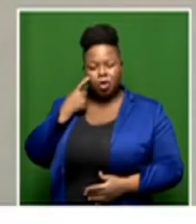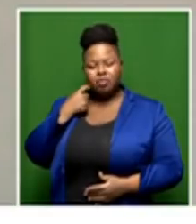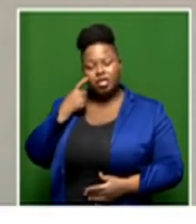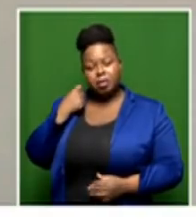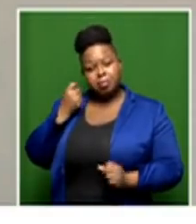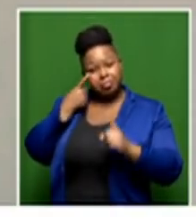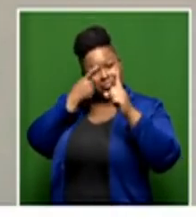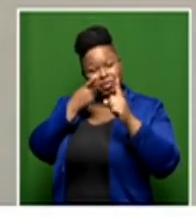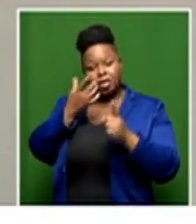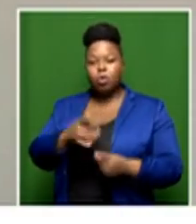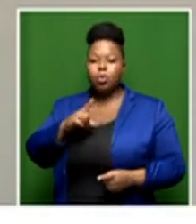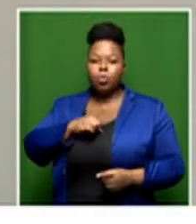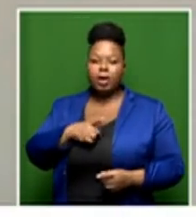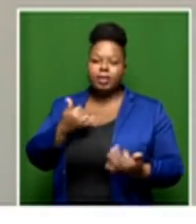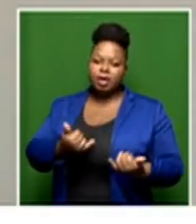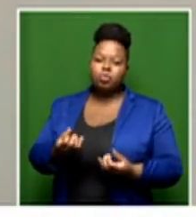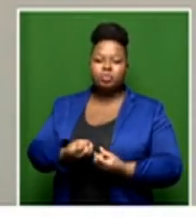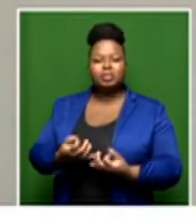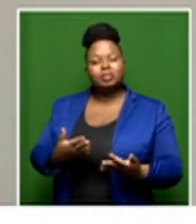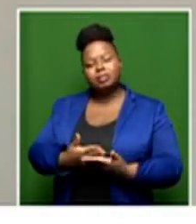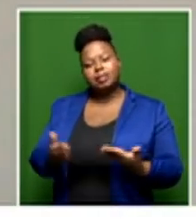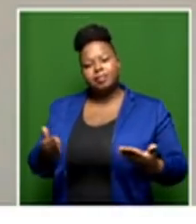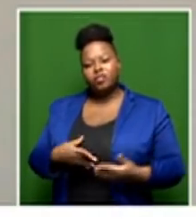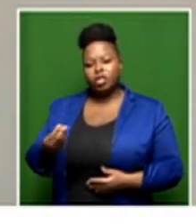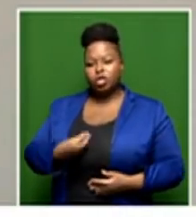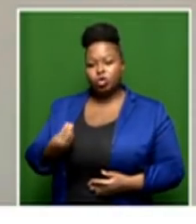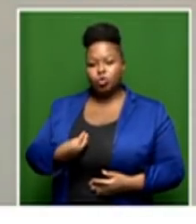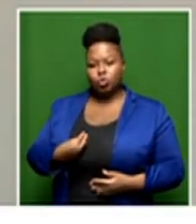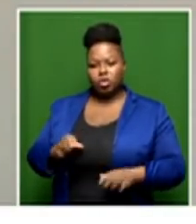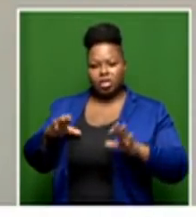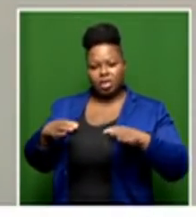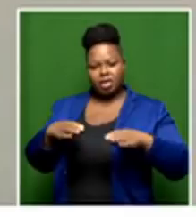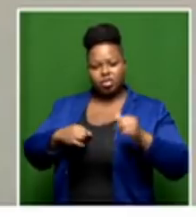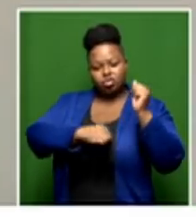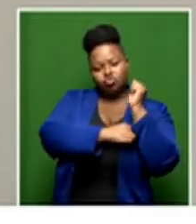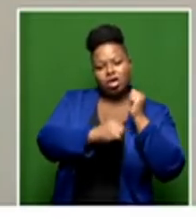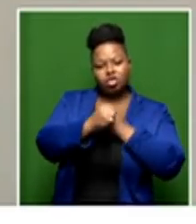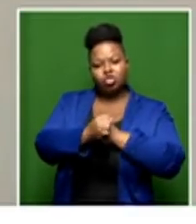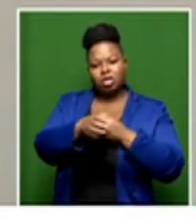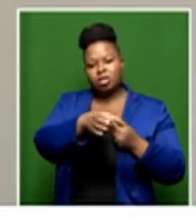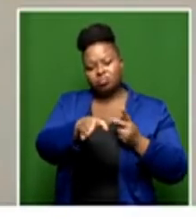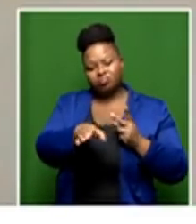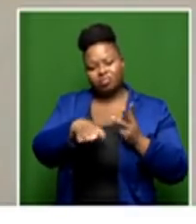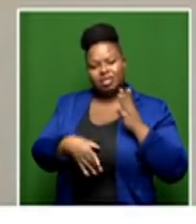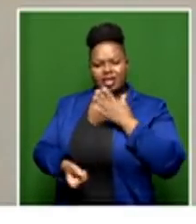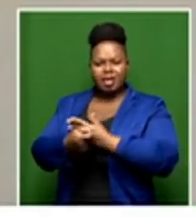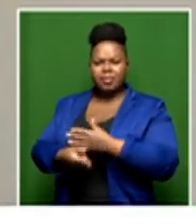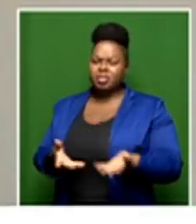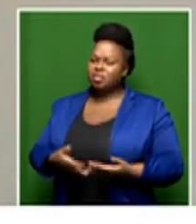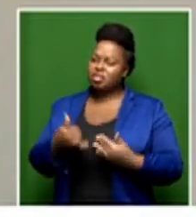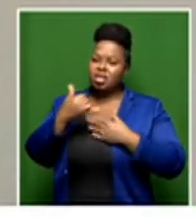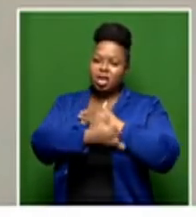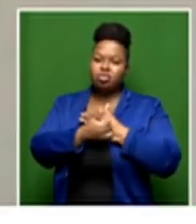aimed at disbanding some of the existing Youth League structures in the rest of the country